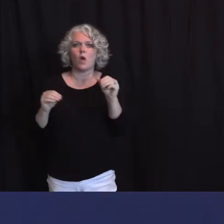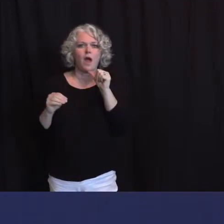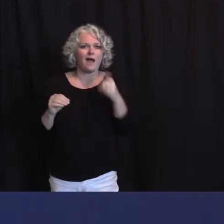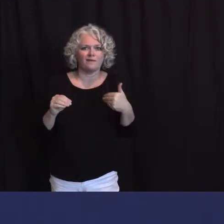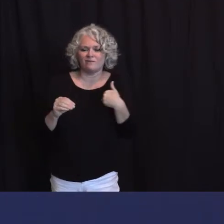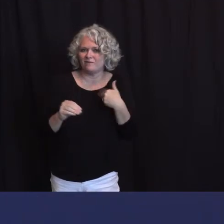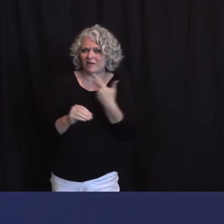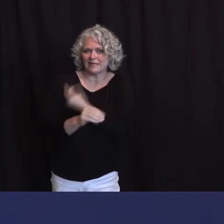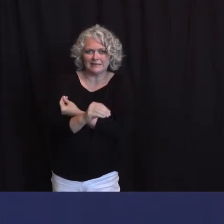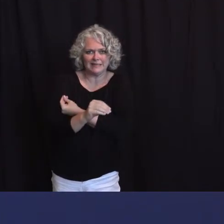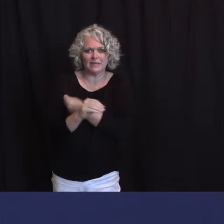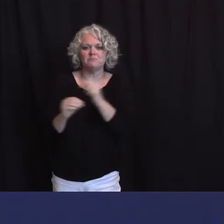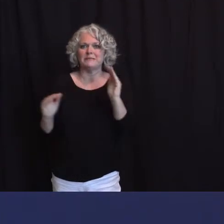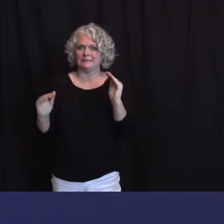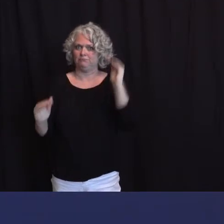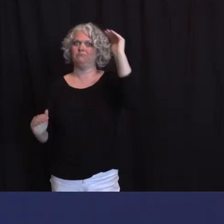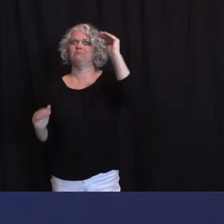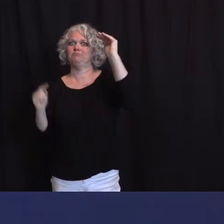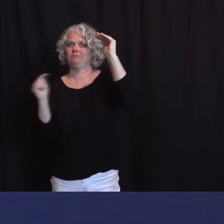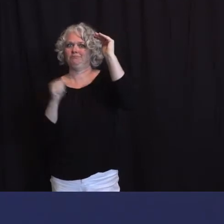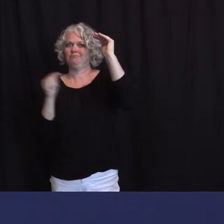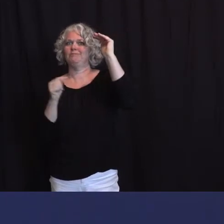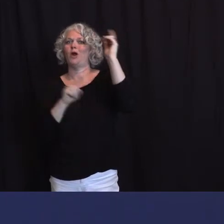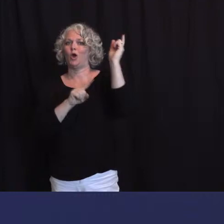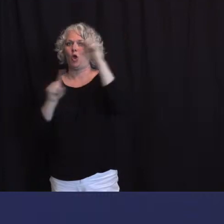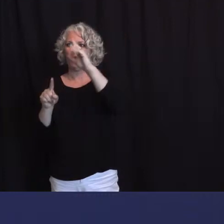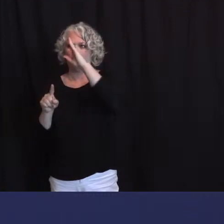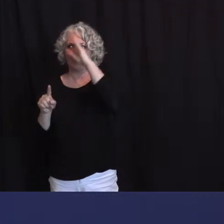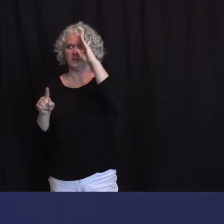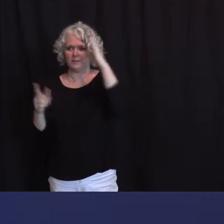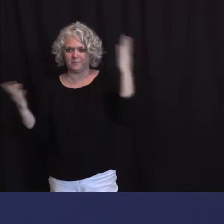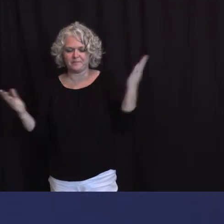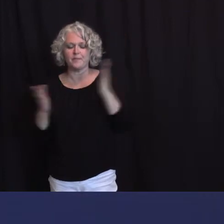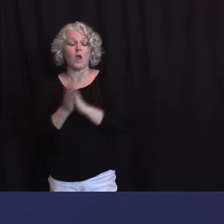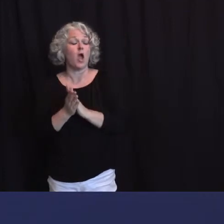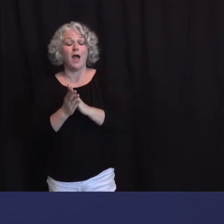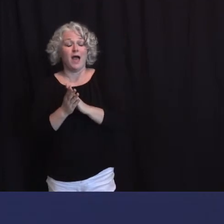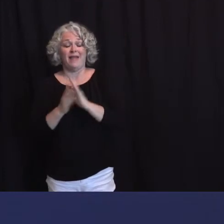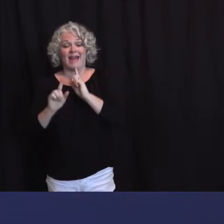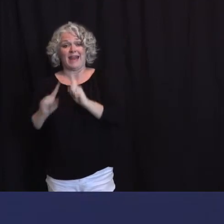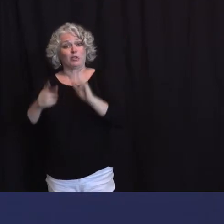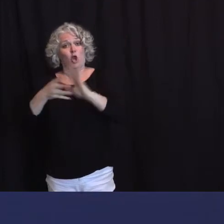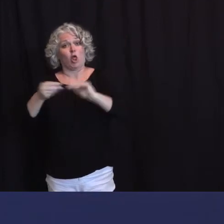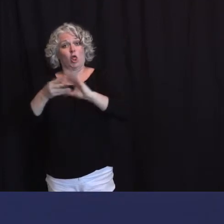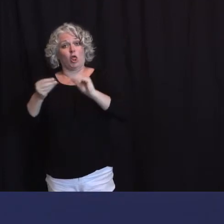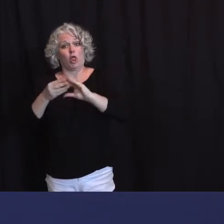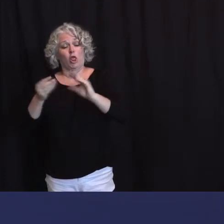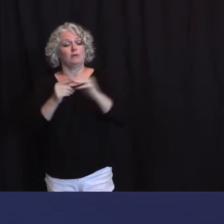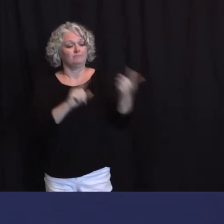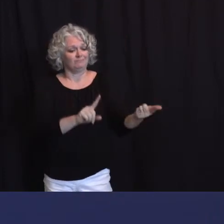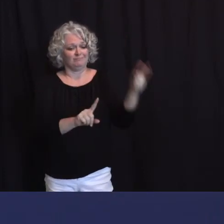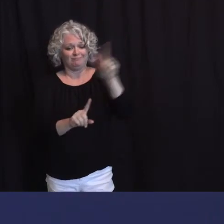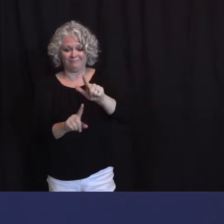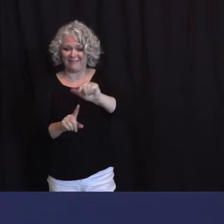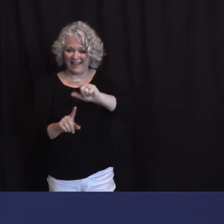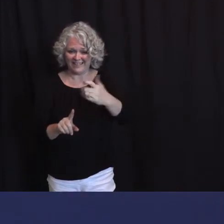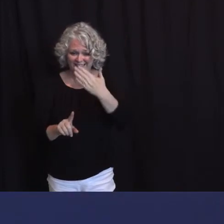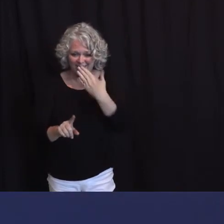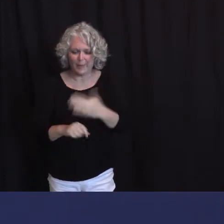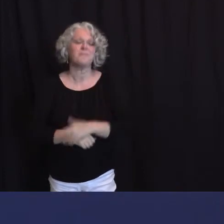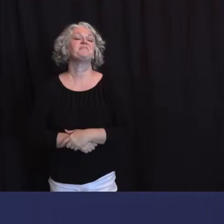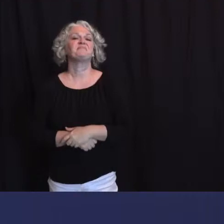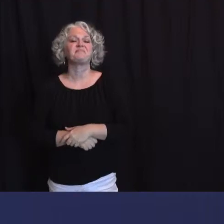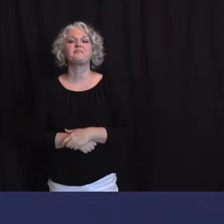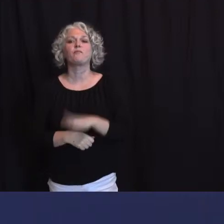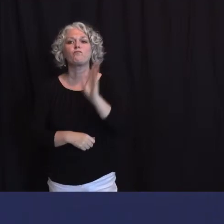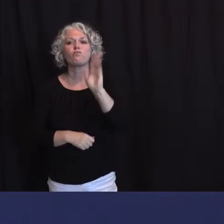folks, get vaccinated. Thank you for that. That took longer than we thought there. Alex, good afternoon. Good afternoon. Commissioner, not to nitpick, but can you